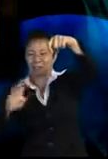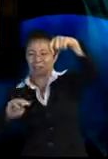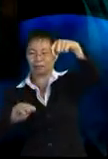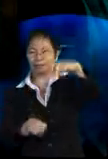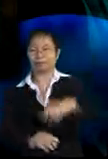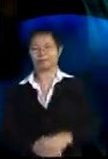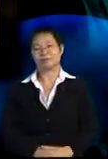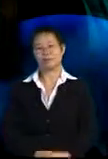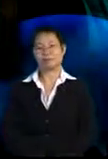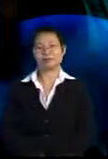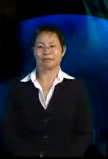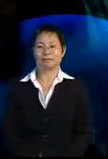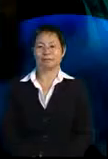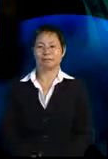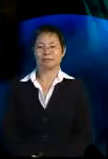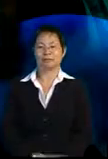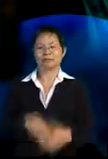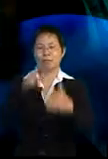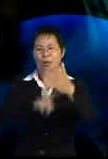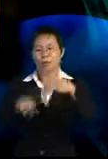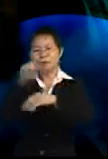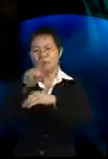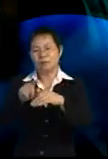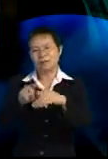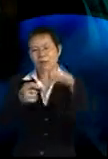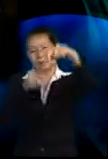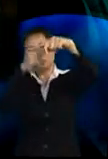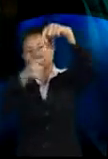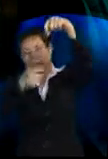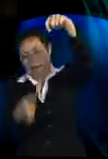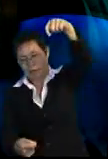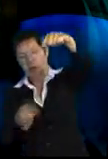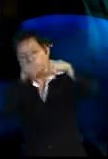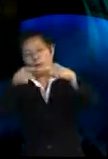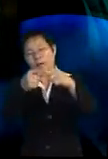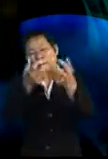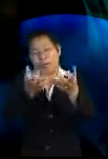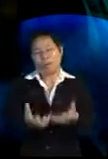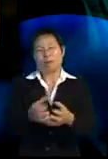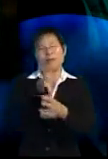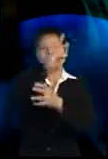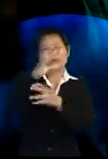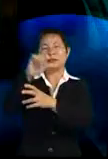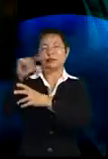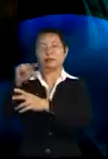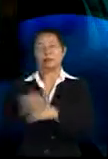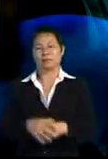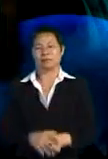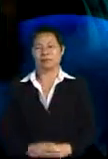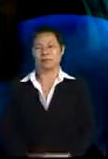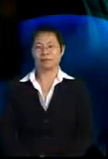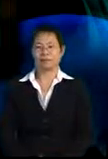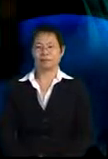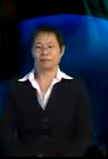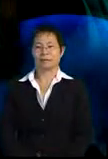centimeters. What is the extension of the spring when the mass is 600 grams?